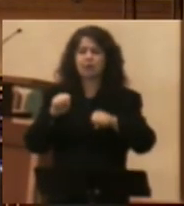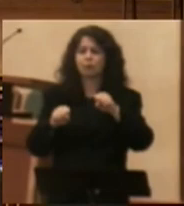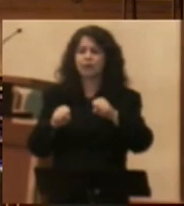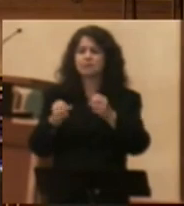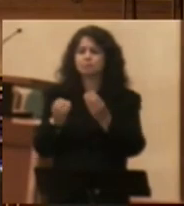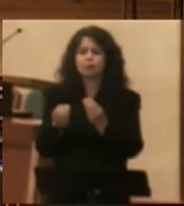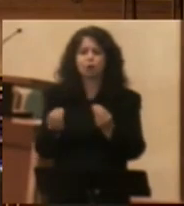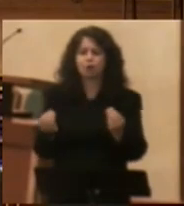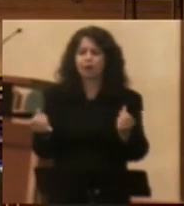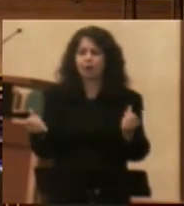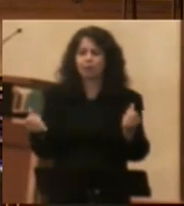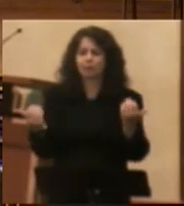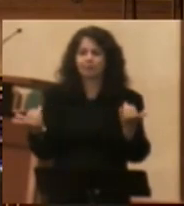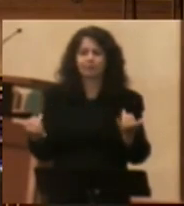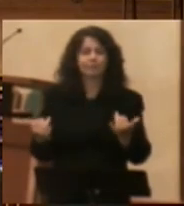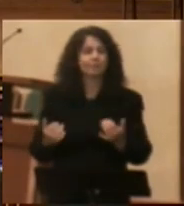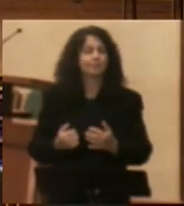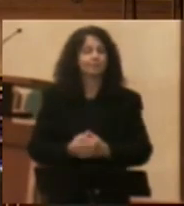erased.